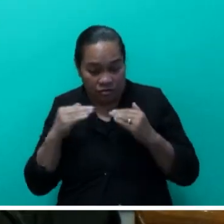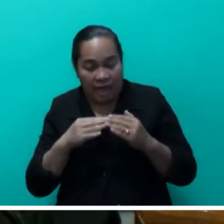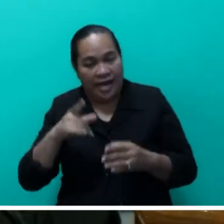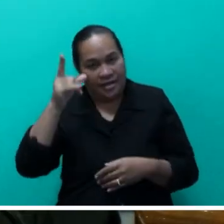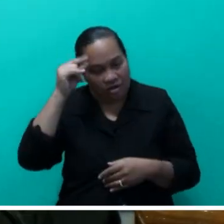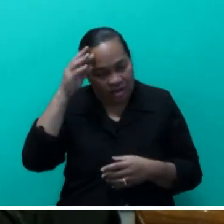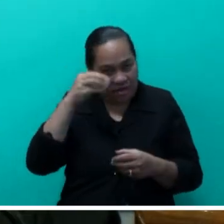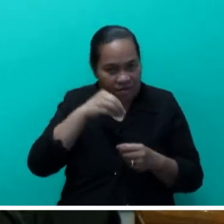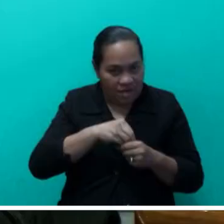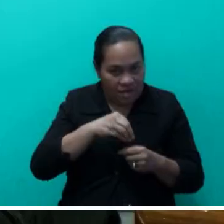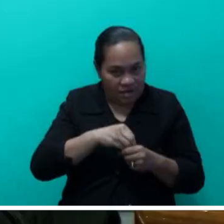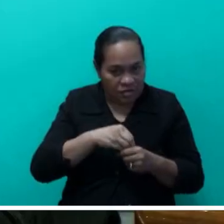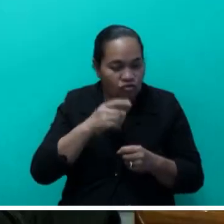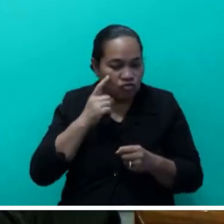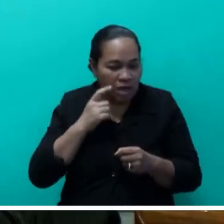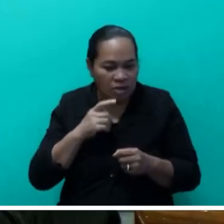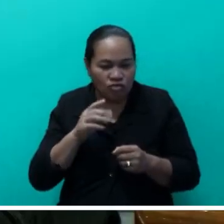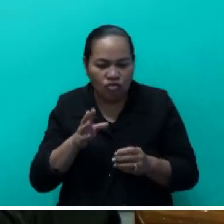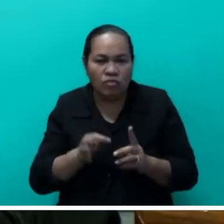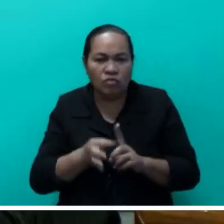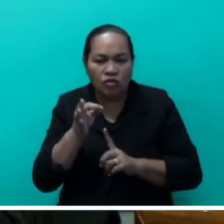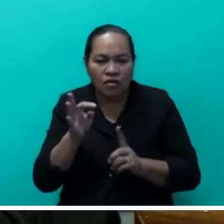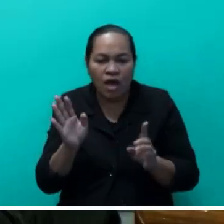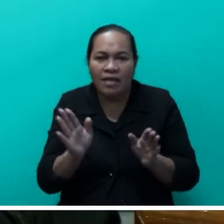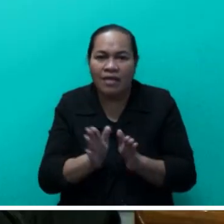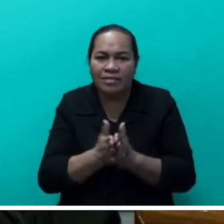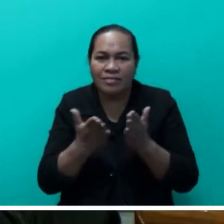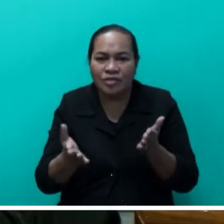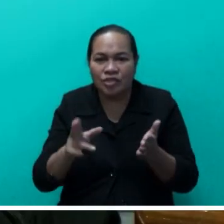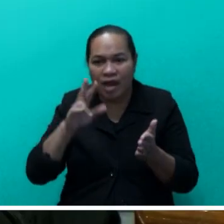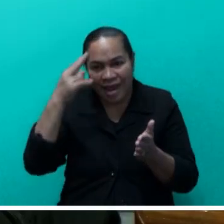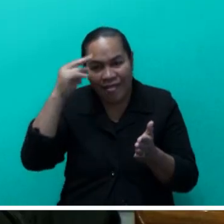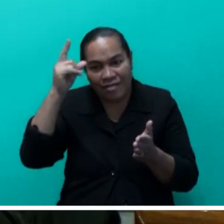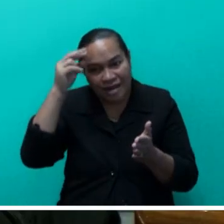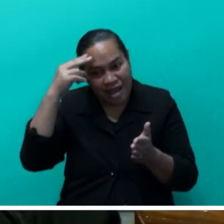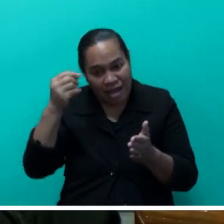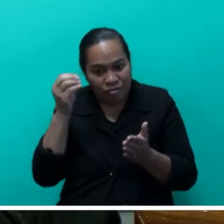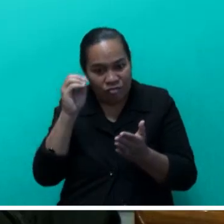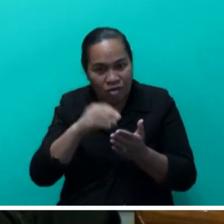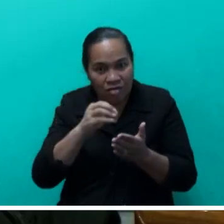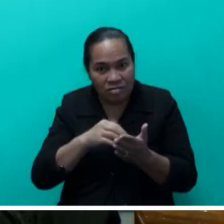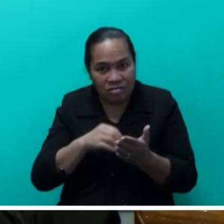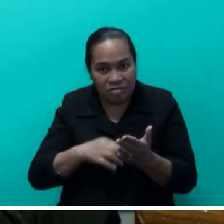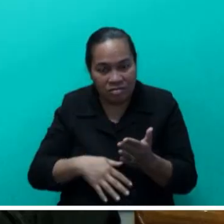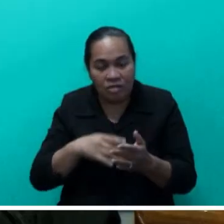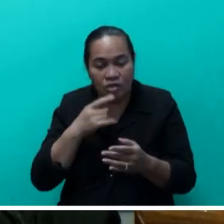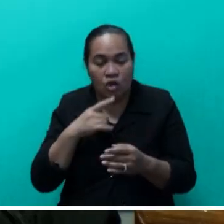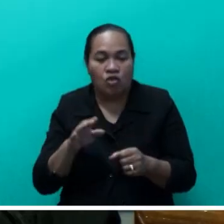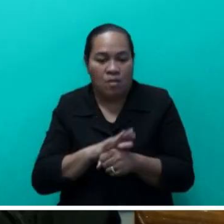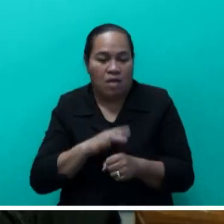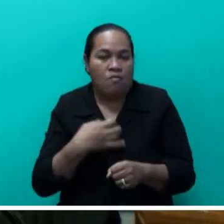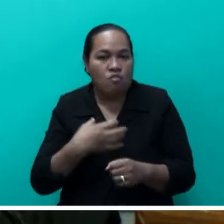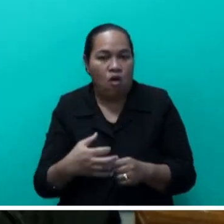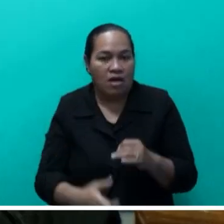Affairs, aimed at enhancing the Bolin Kambula VKB system. This partnership underscores a commitment to making government service more